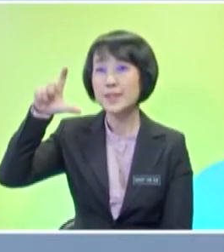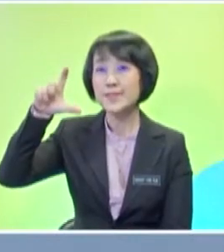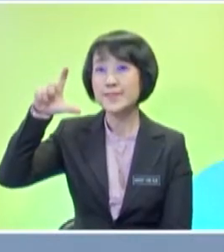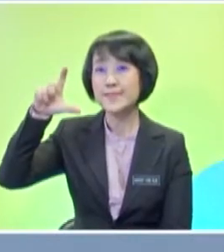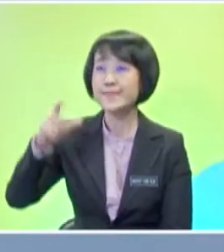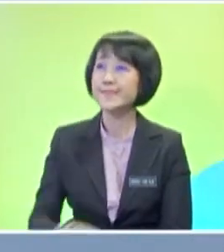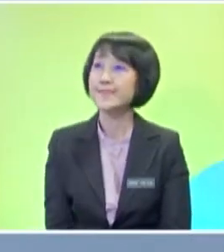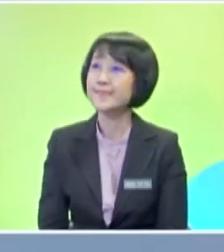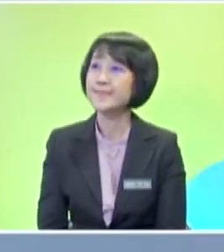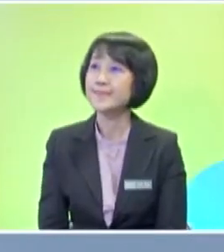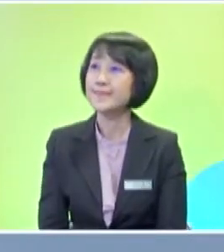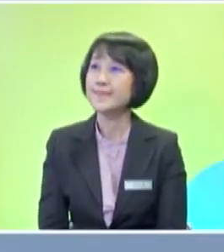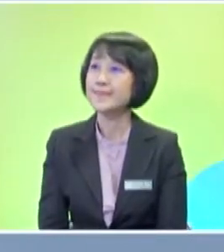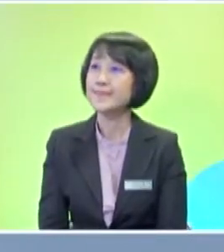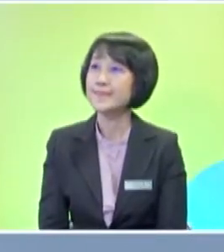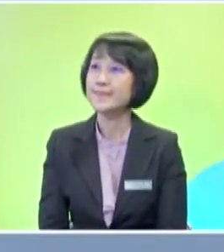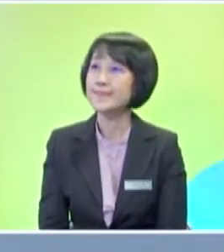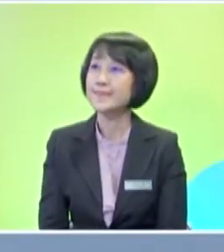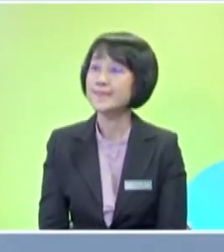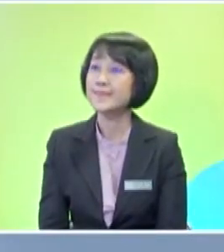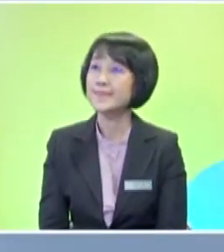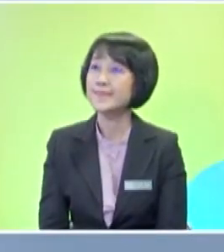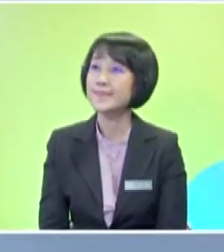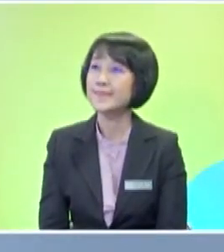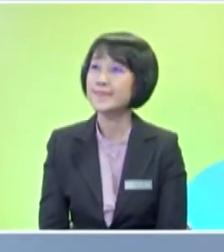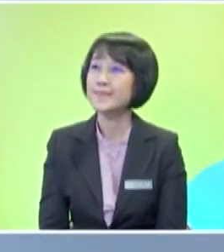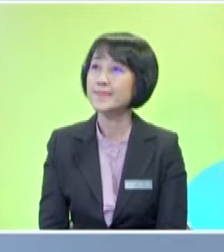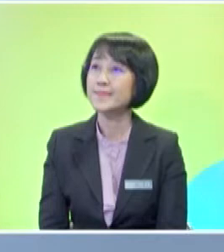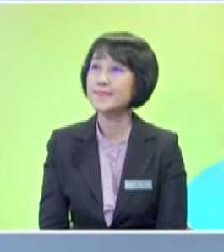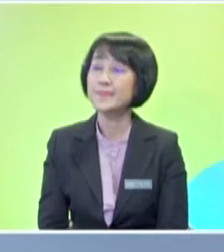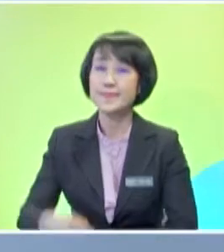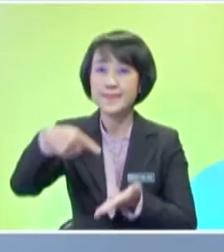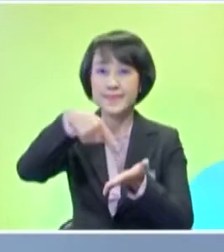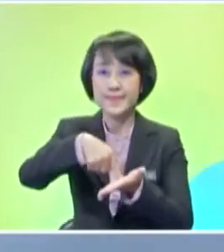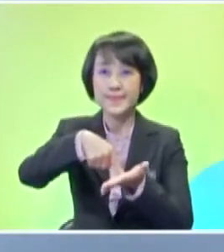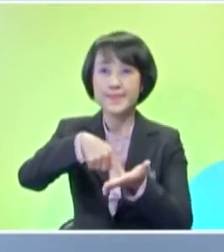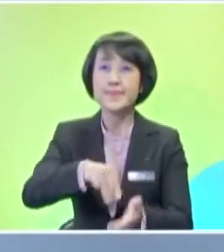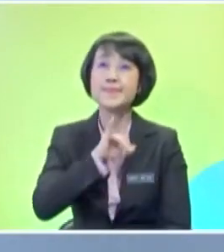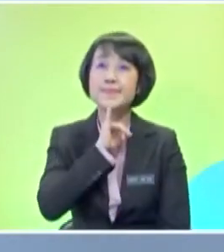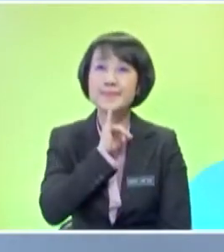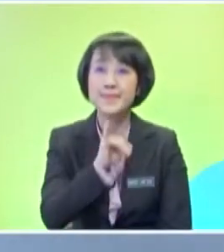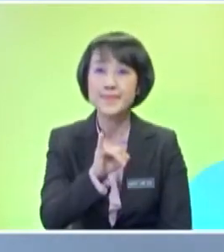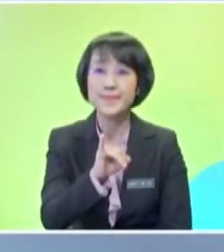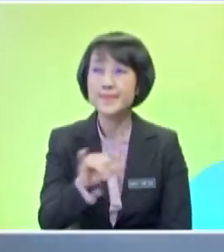Capital letter. D H I S is